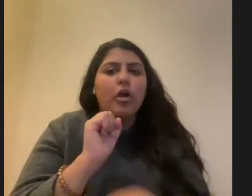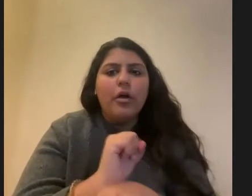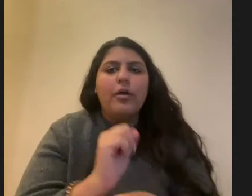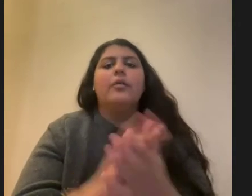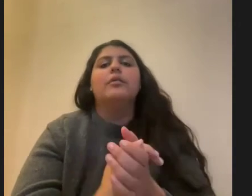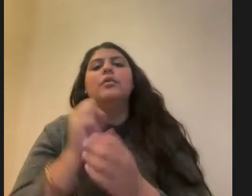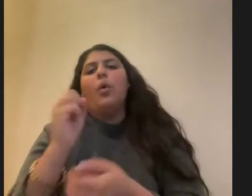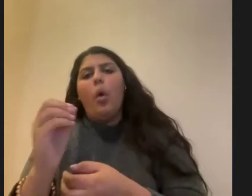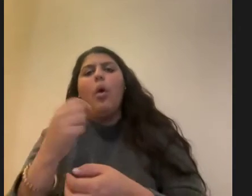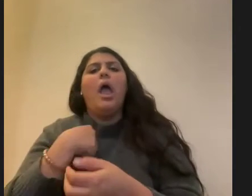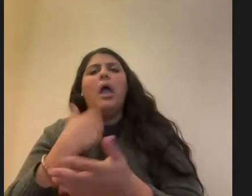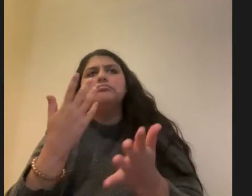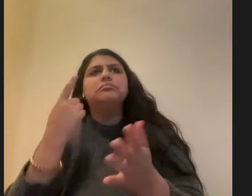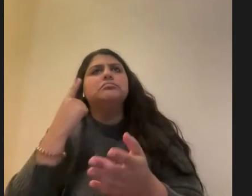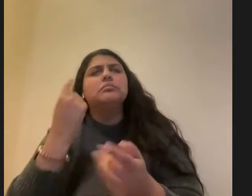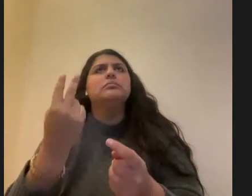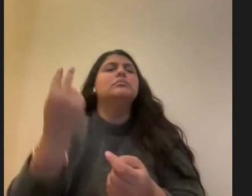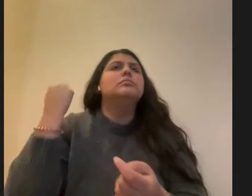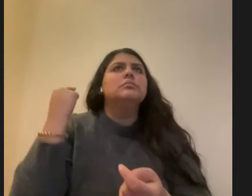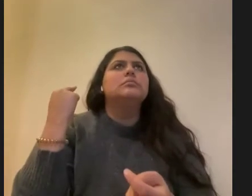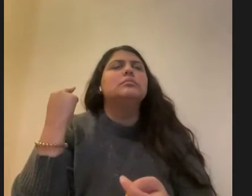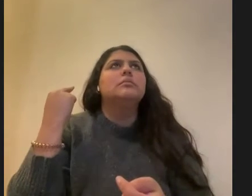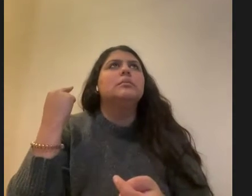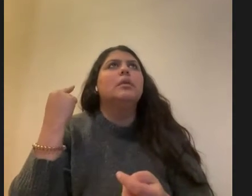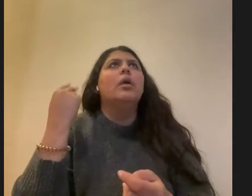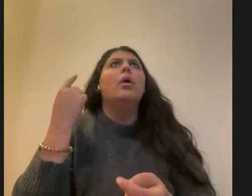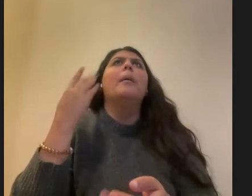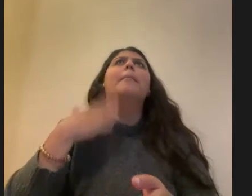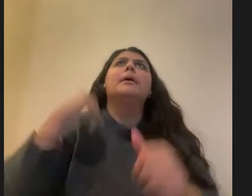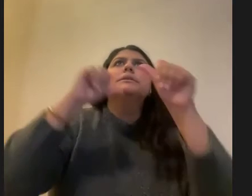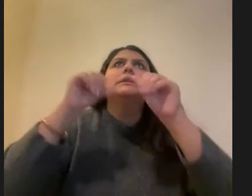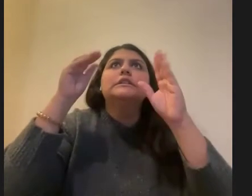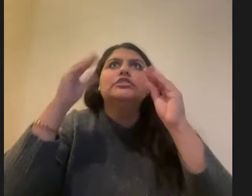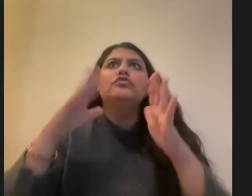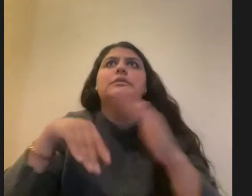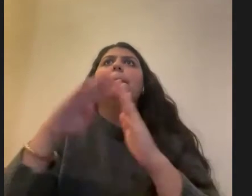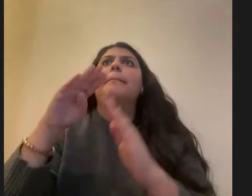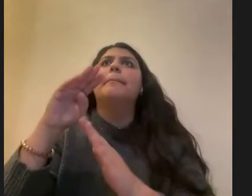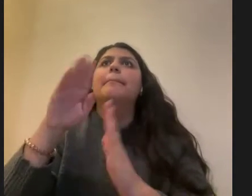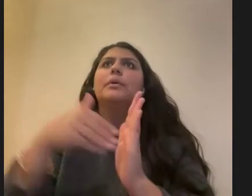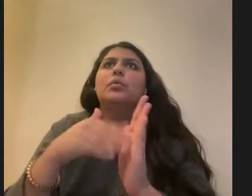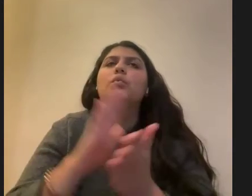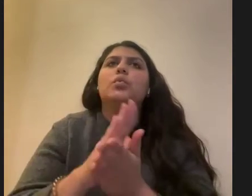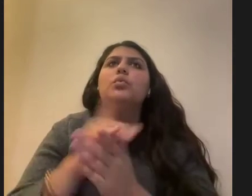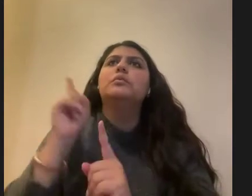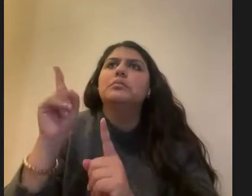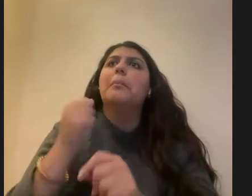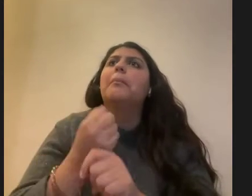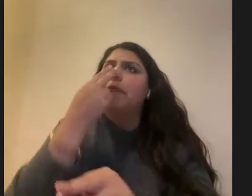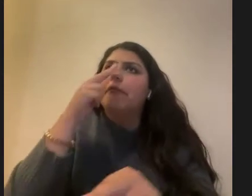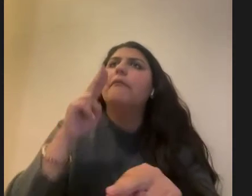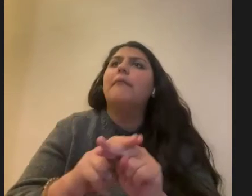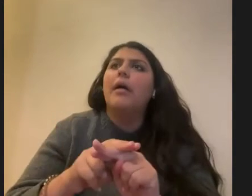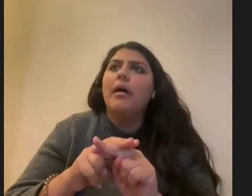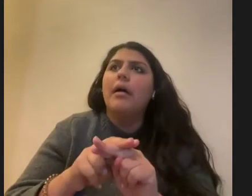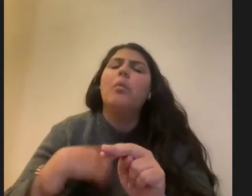I kind of just thought back to like my science teachers in middle school and they made science for me really fun and I felt like I